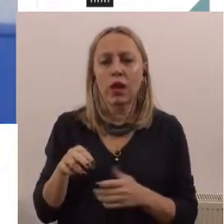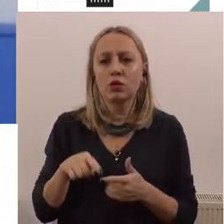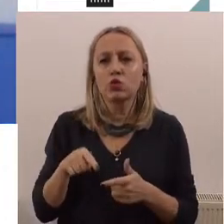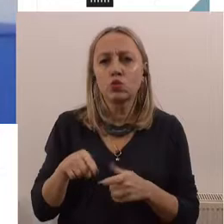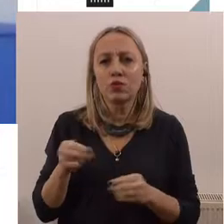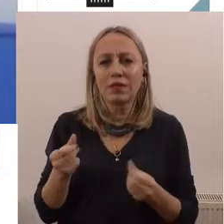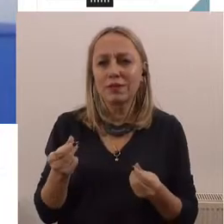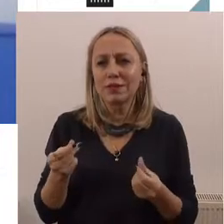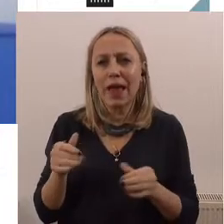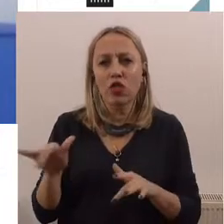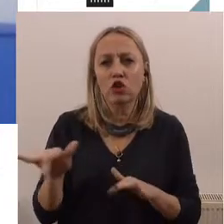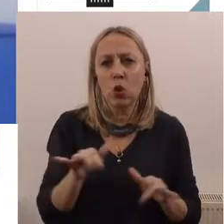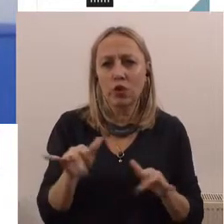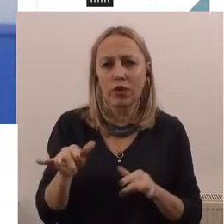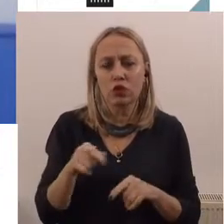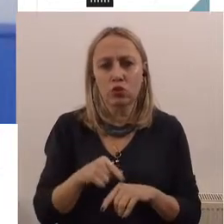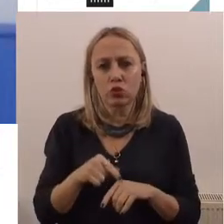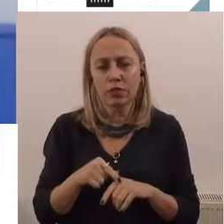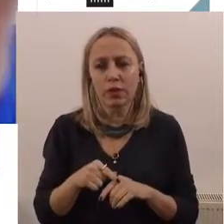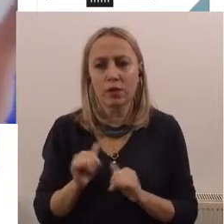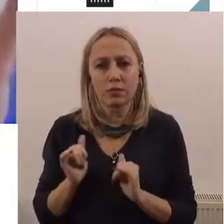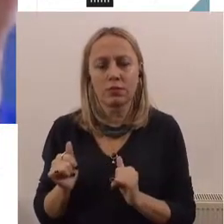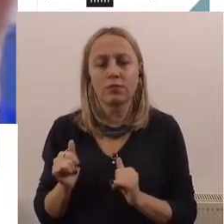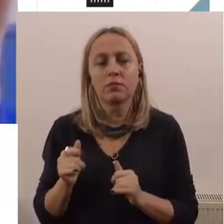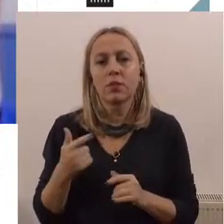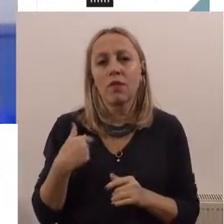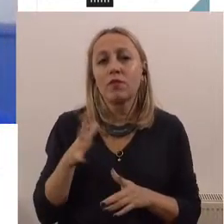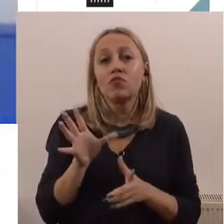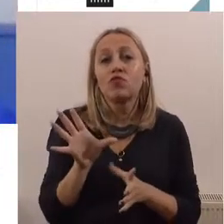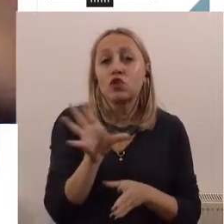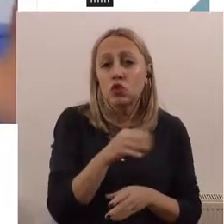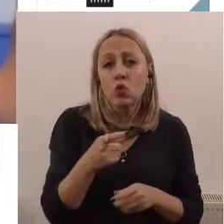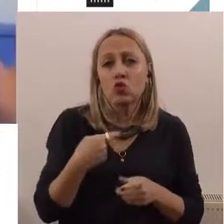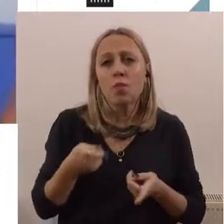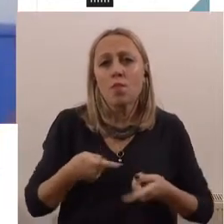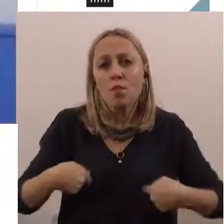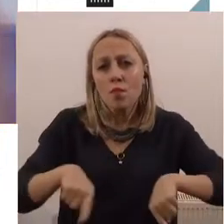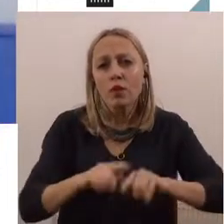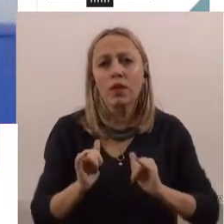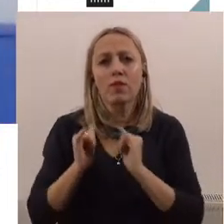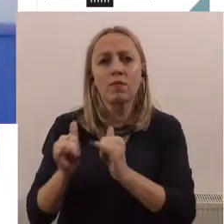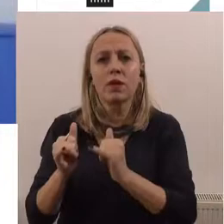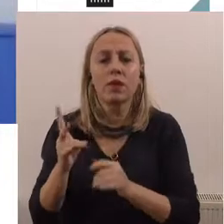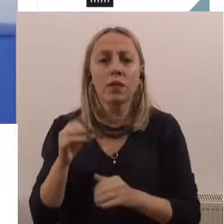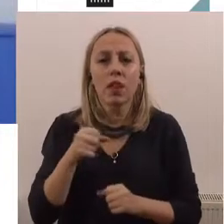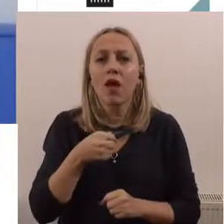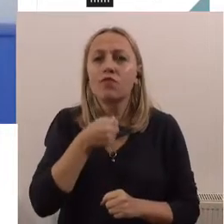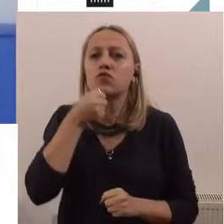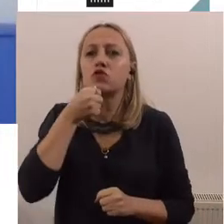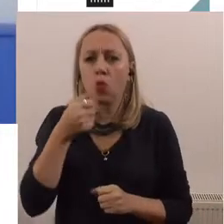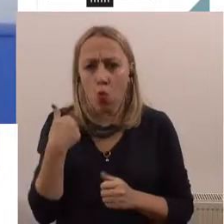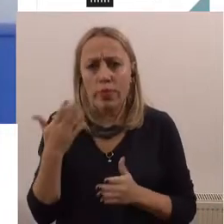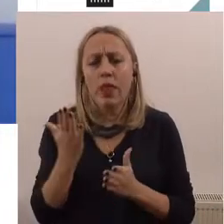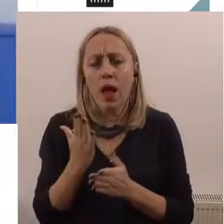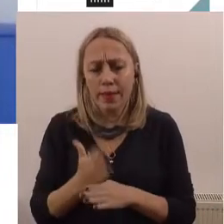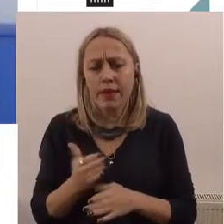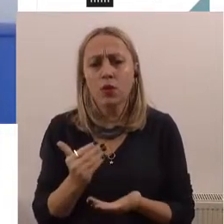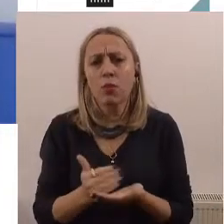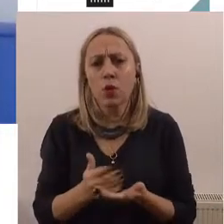English. We have all these things. What I say is for adults, but we also organize it for families with